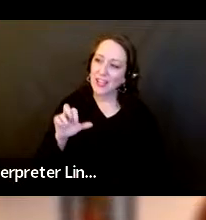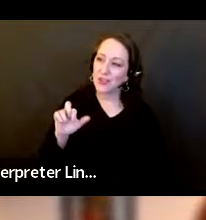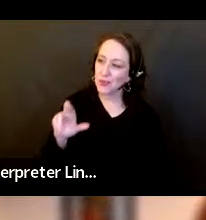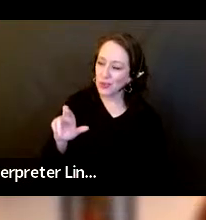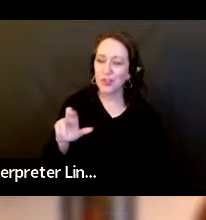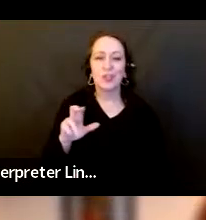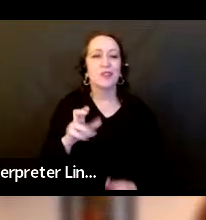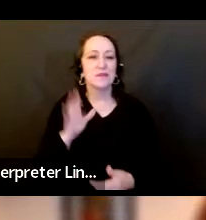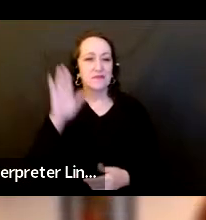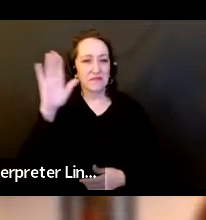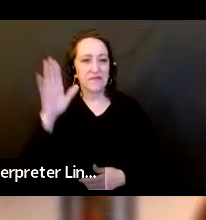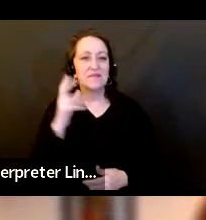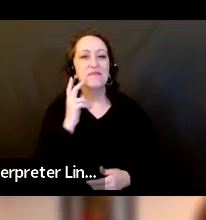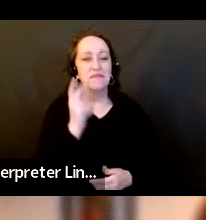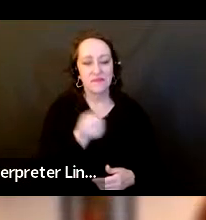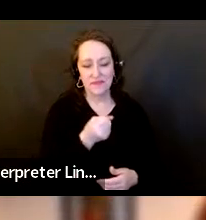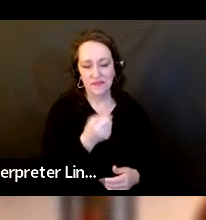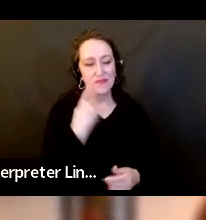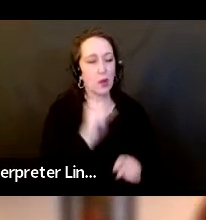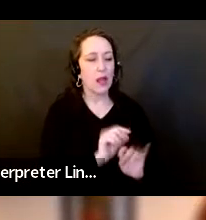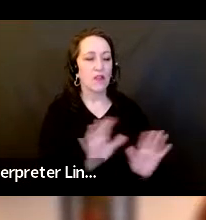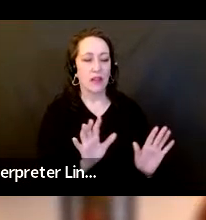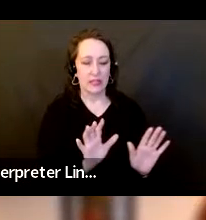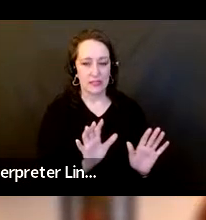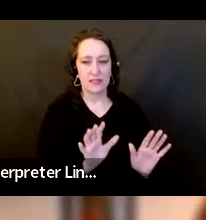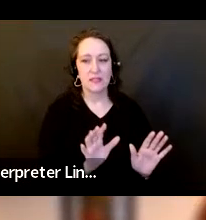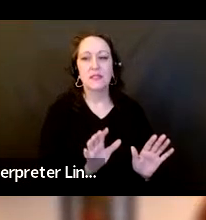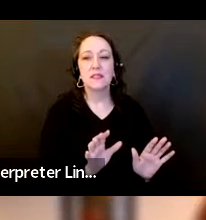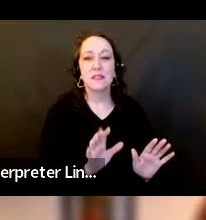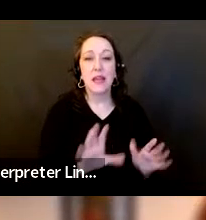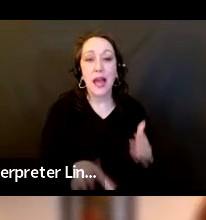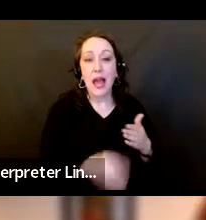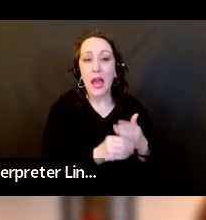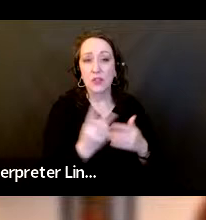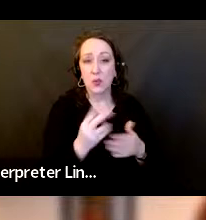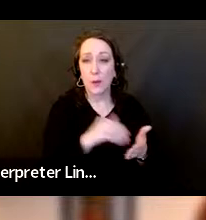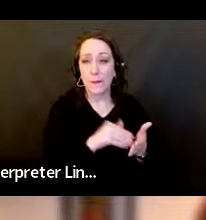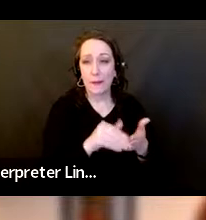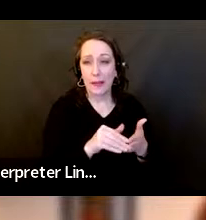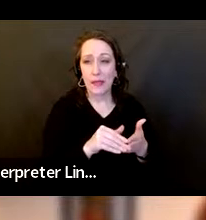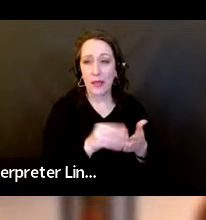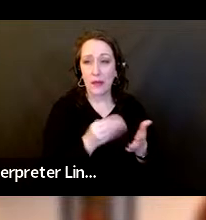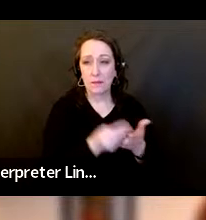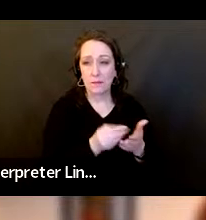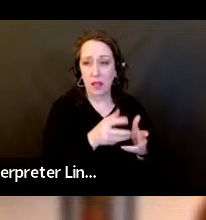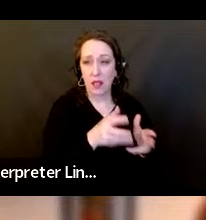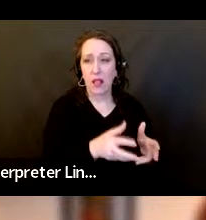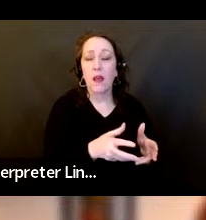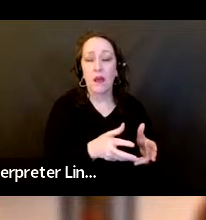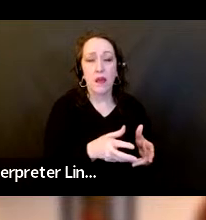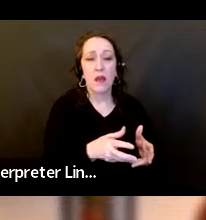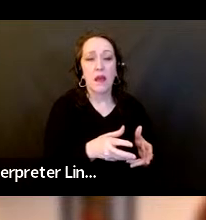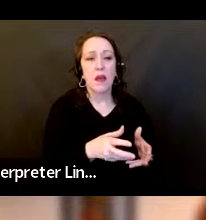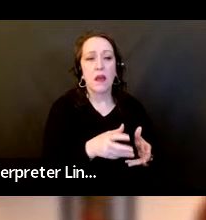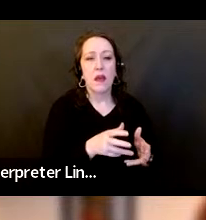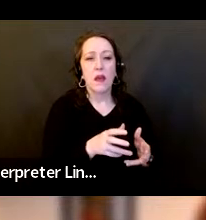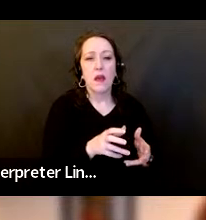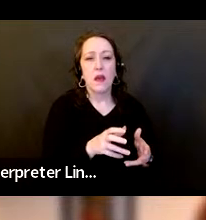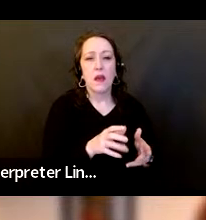Yes, just for some clarifications, the extra 2 million remaining funds, was